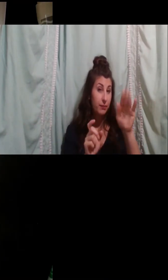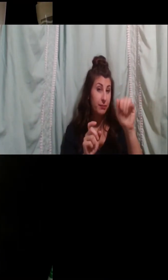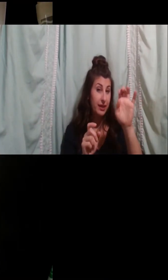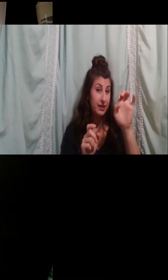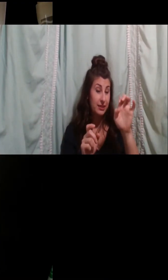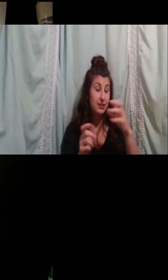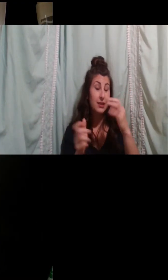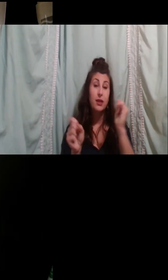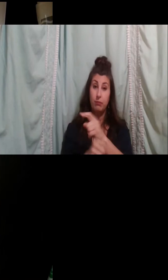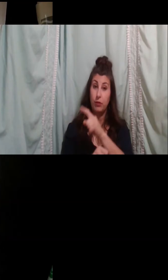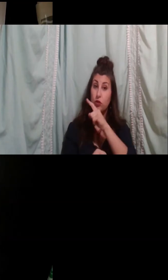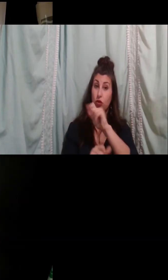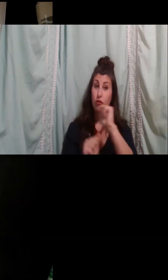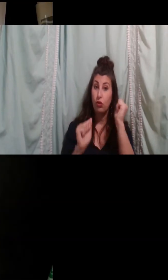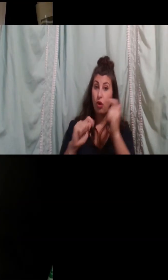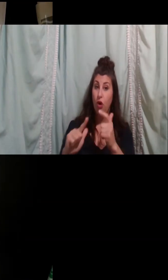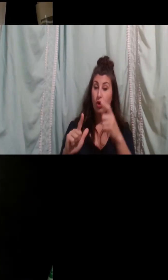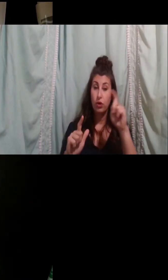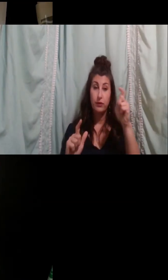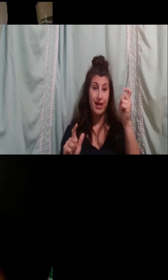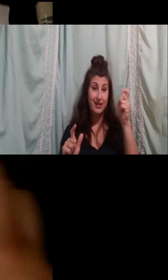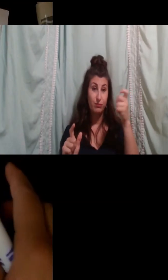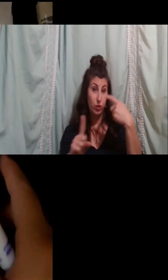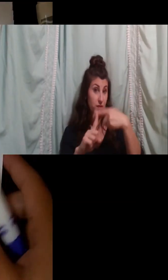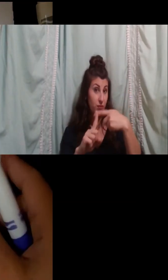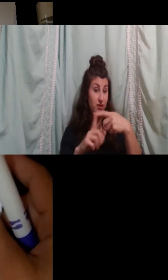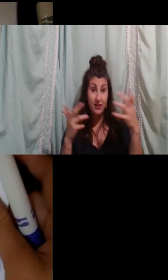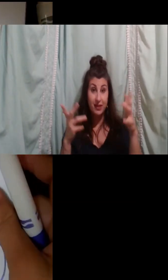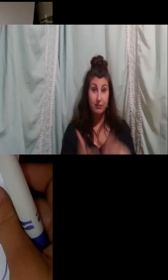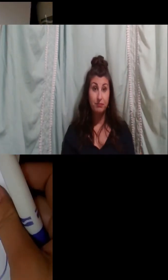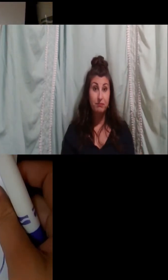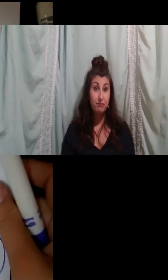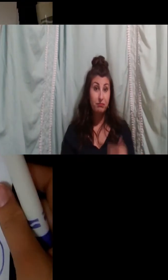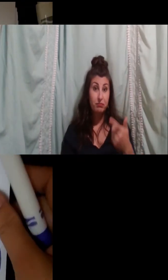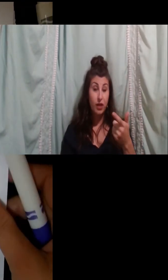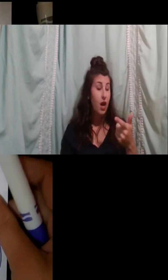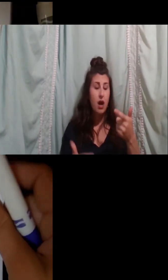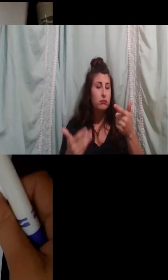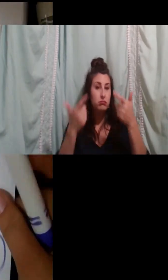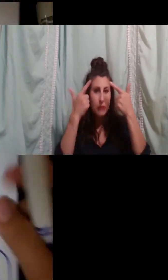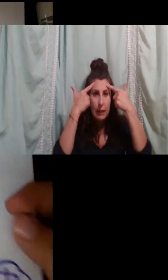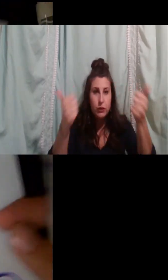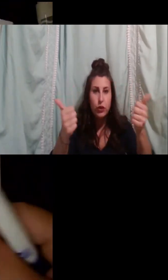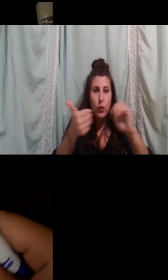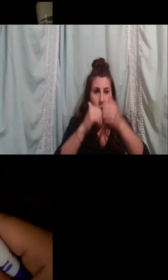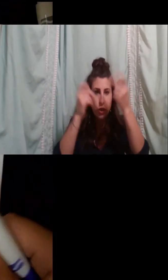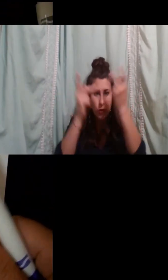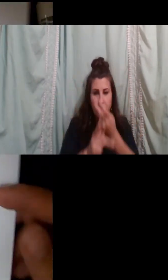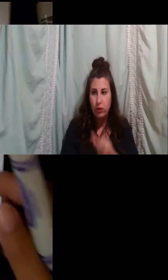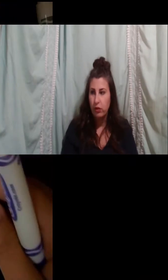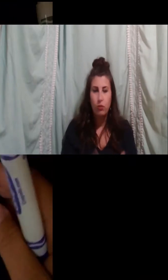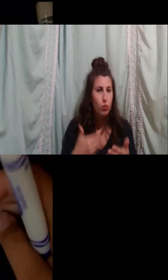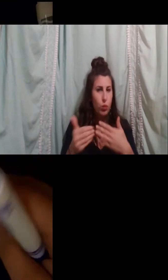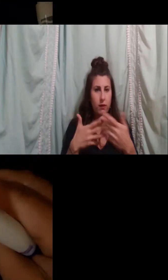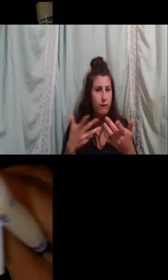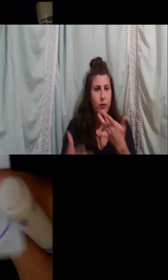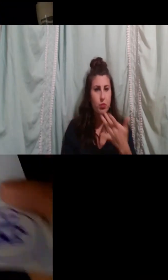simplified. Make sure all exponents are positive. So just make sure all exponents are positive. You can do it whichever way you want.